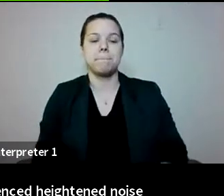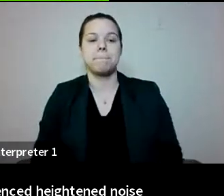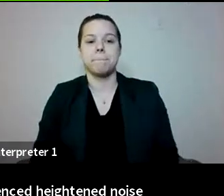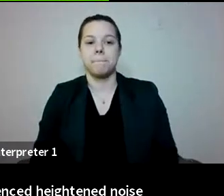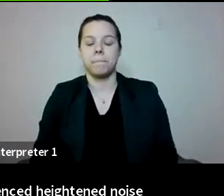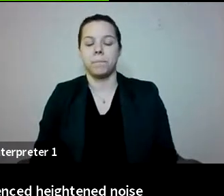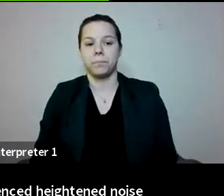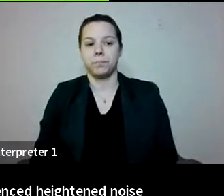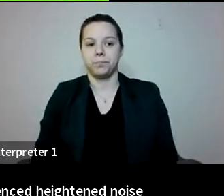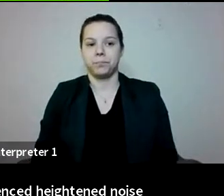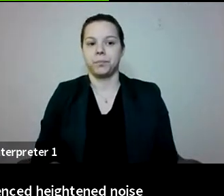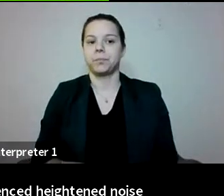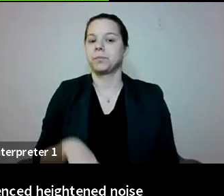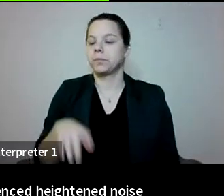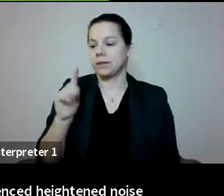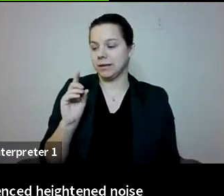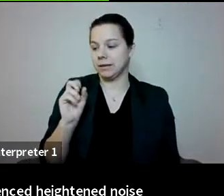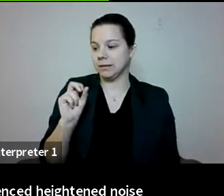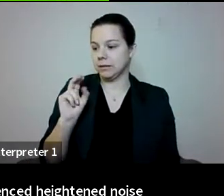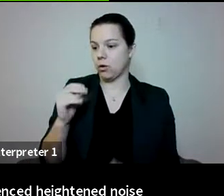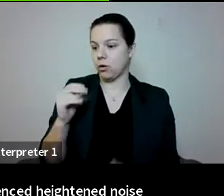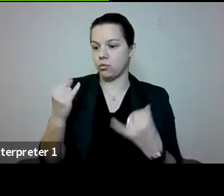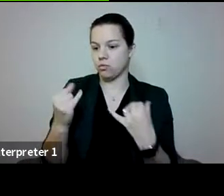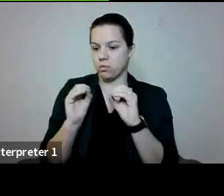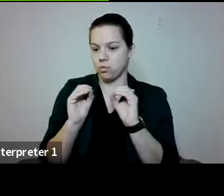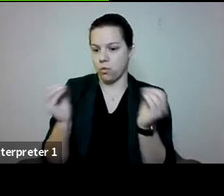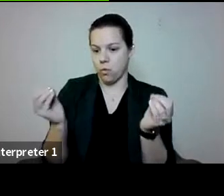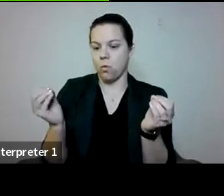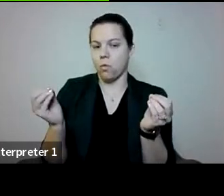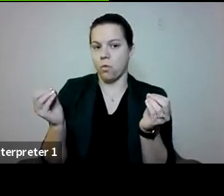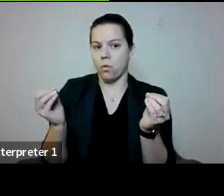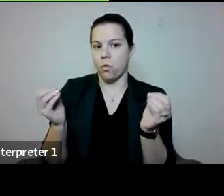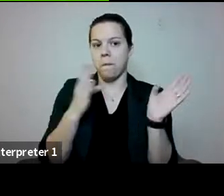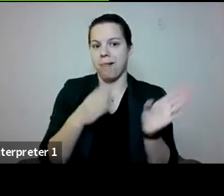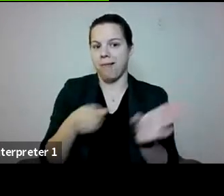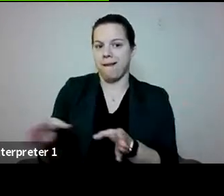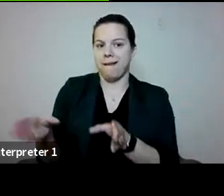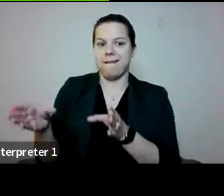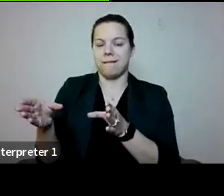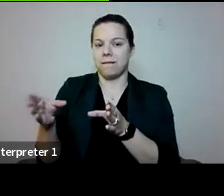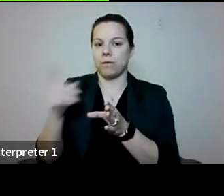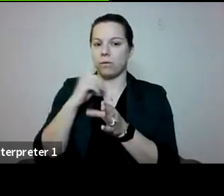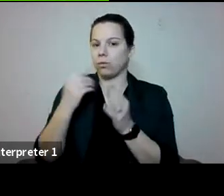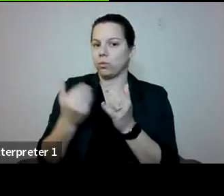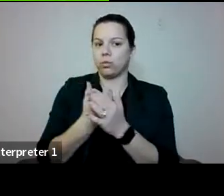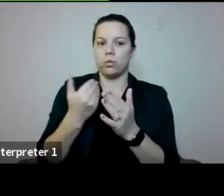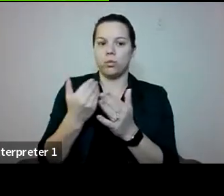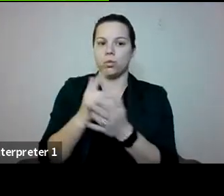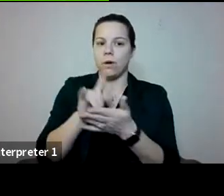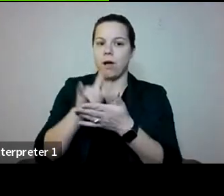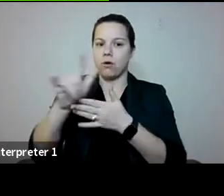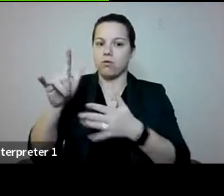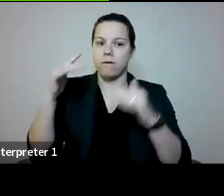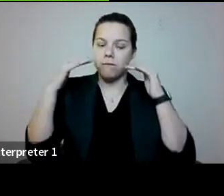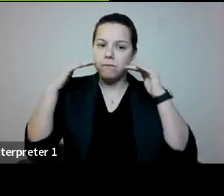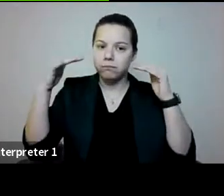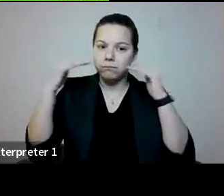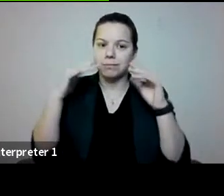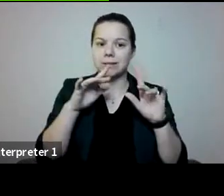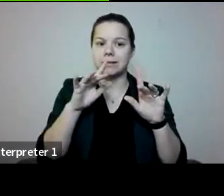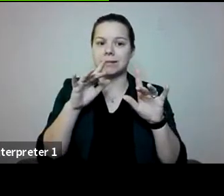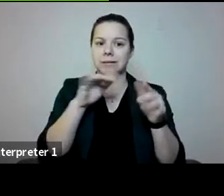So right now we don't have any plans to conduct a new aircraft noise annoyance study or